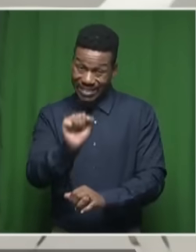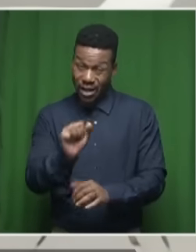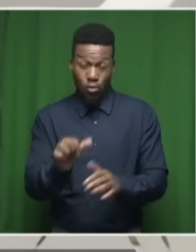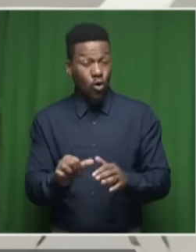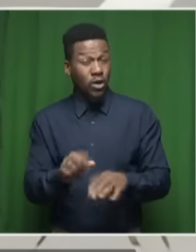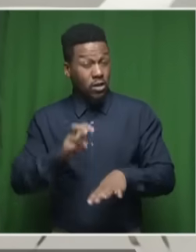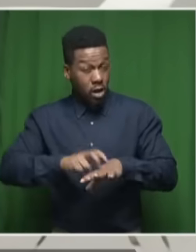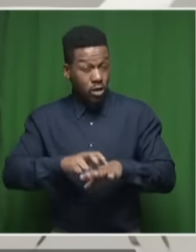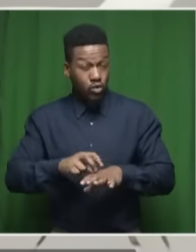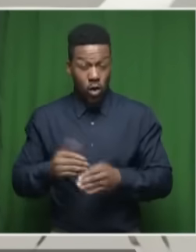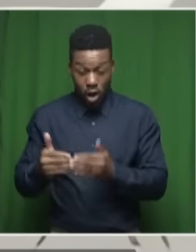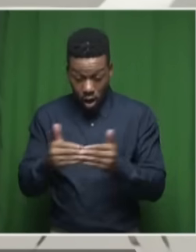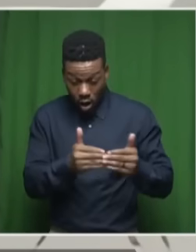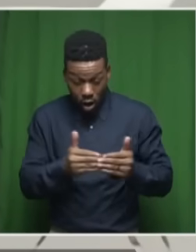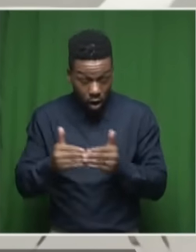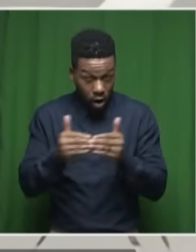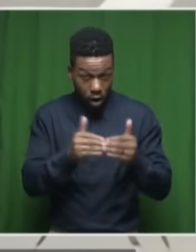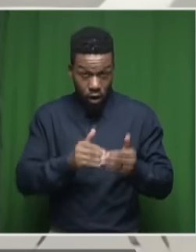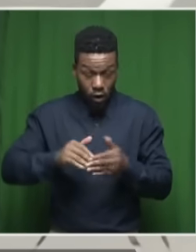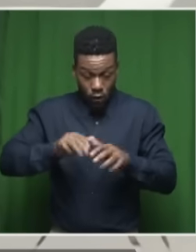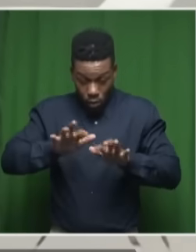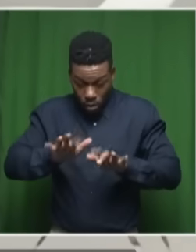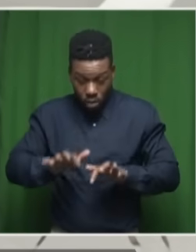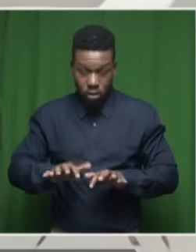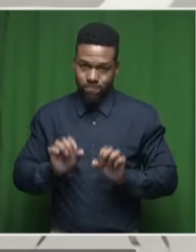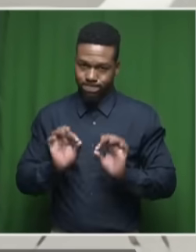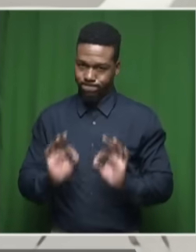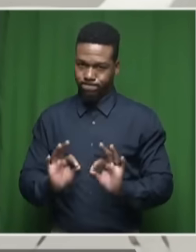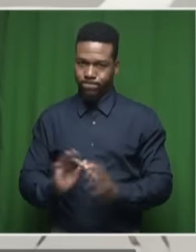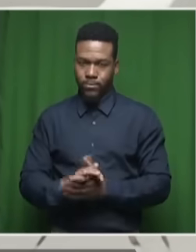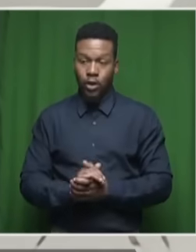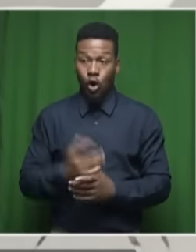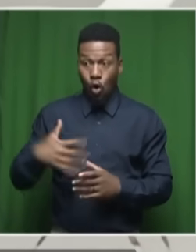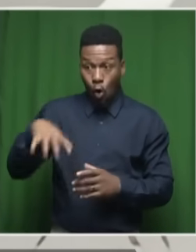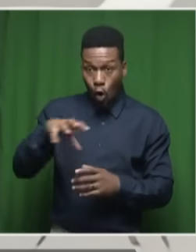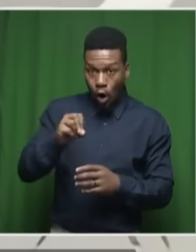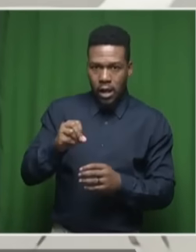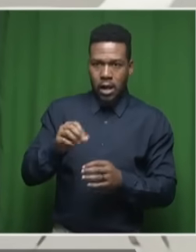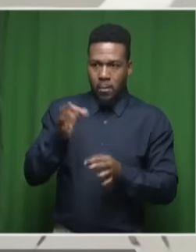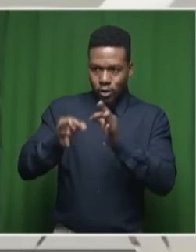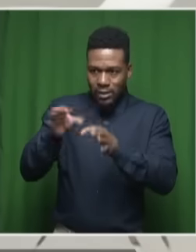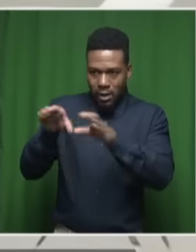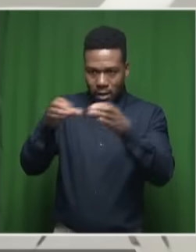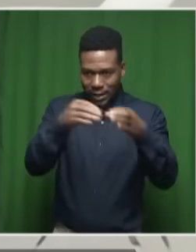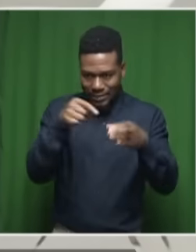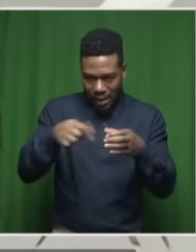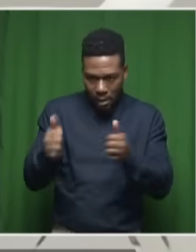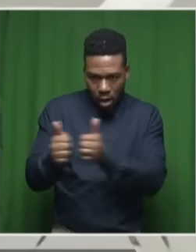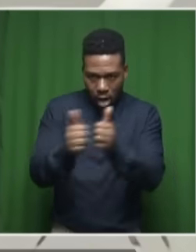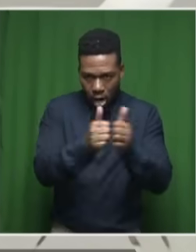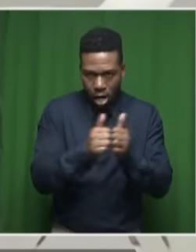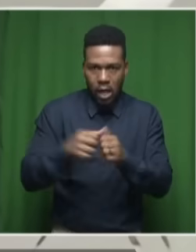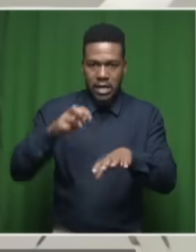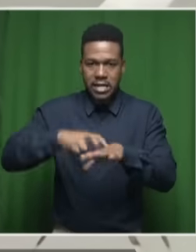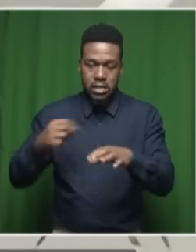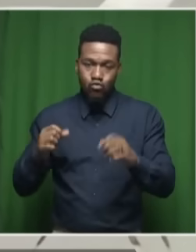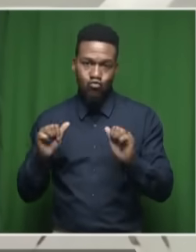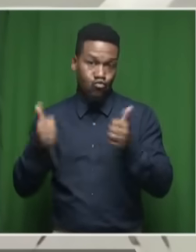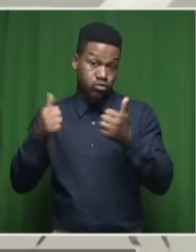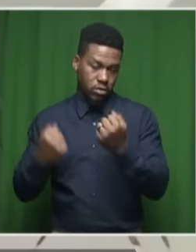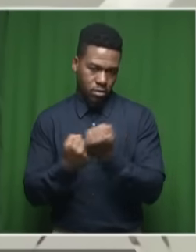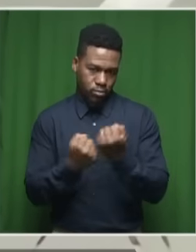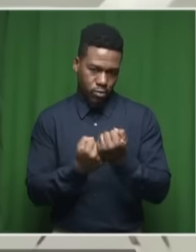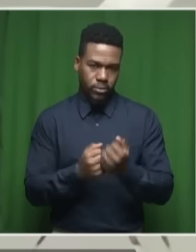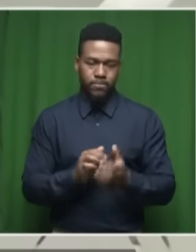calculated, and it should have the support of all parties that are there, and indeed the supporters of the different political parties that